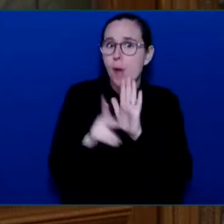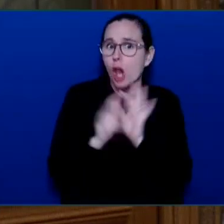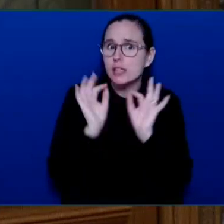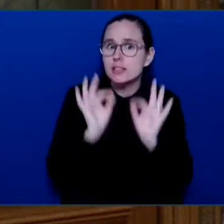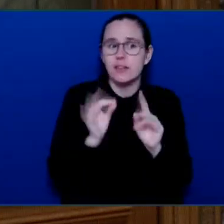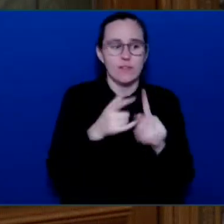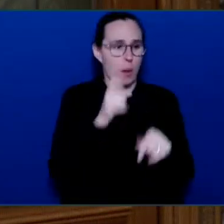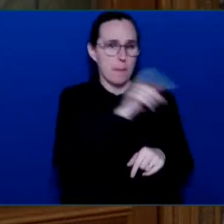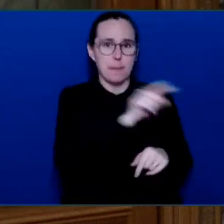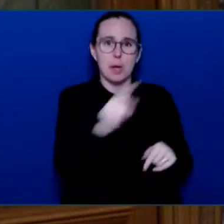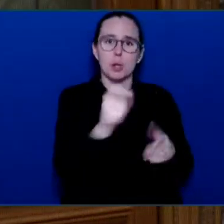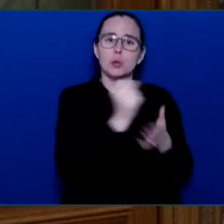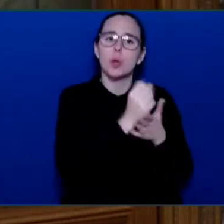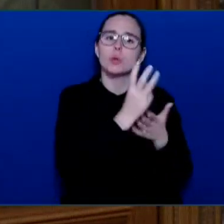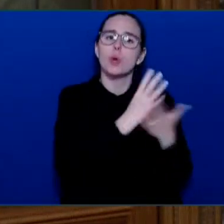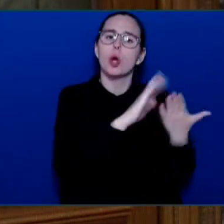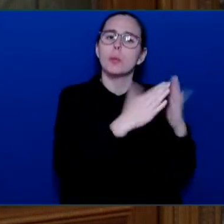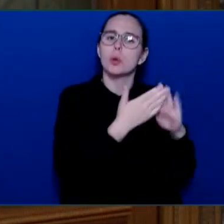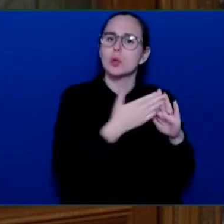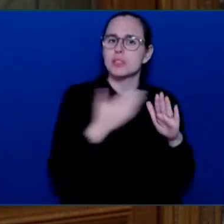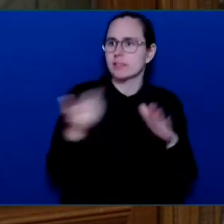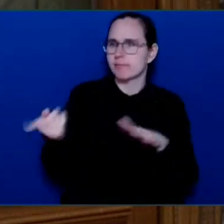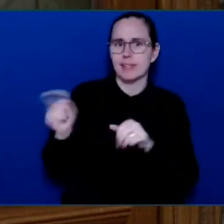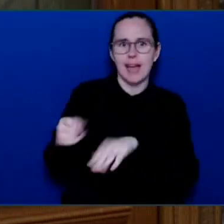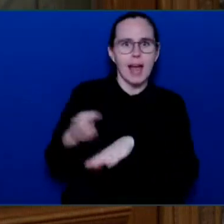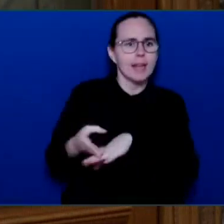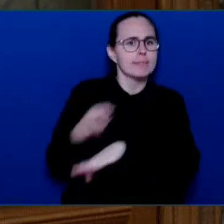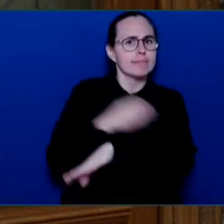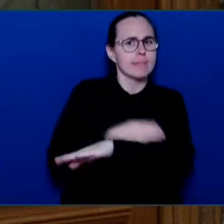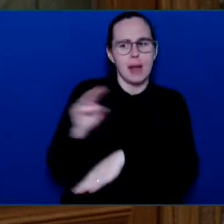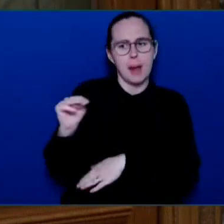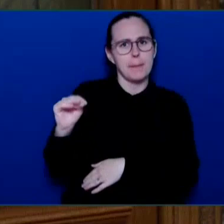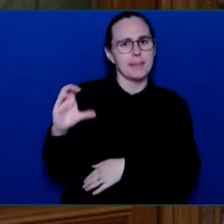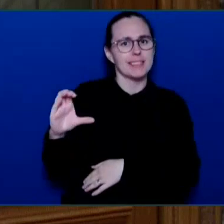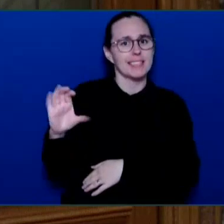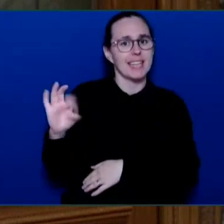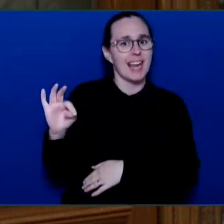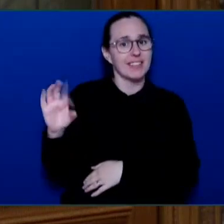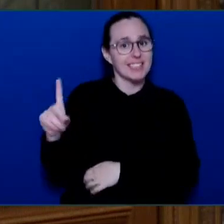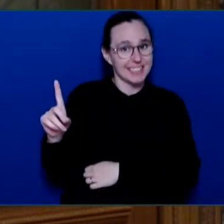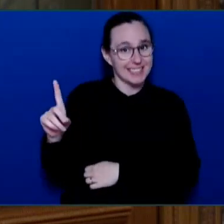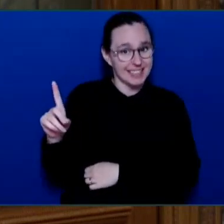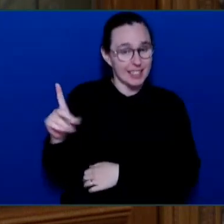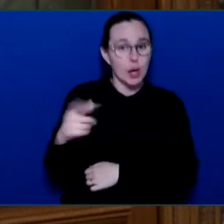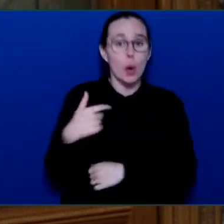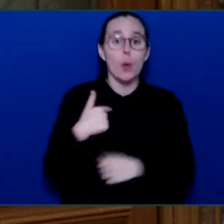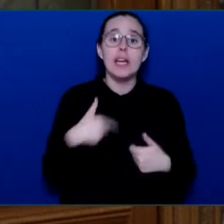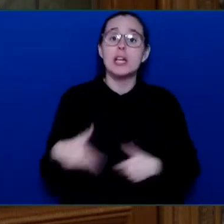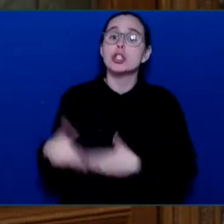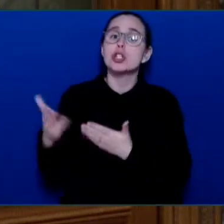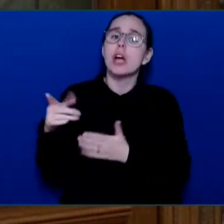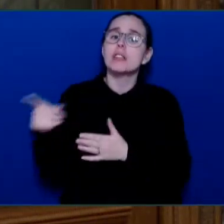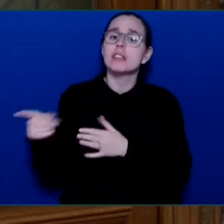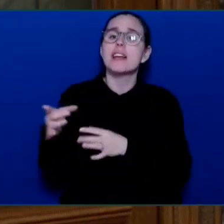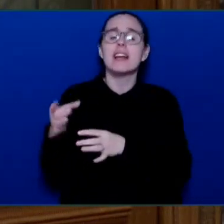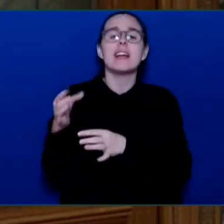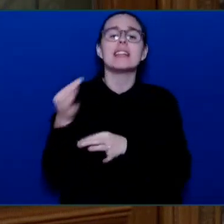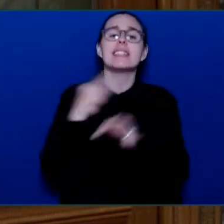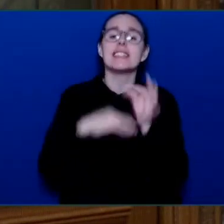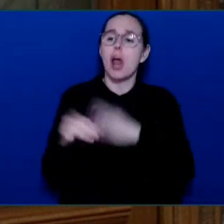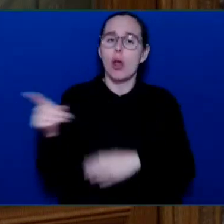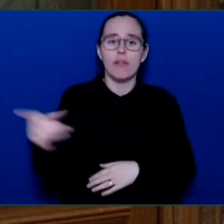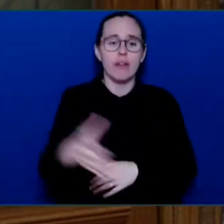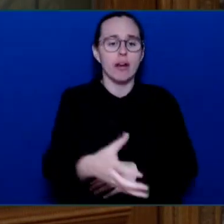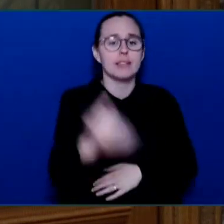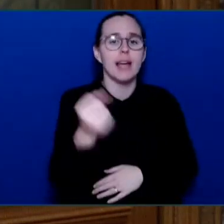We suggested that instead of apprehending children and dooming them to this broken child welfare system this minister is managing, why not